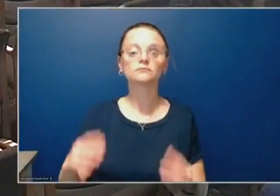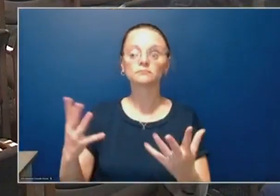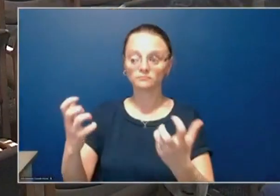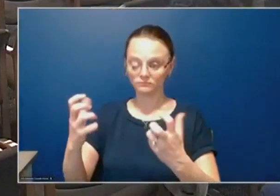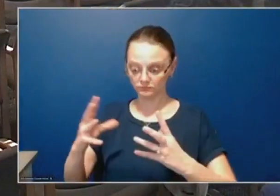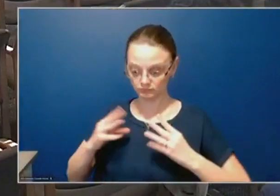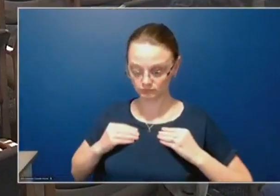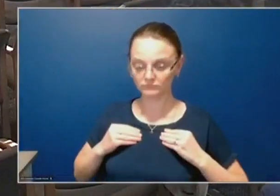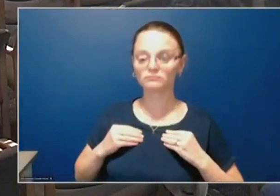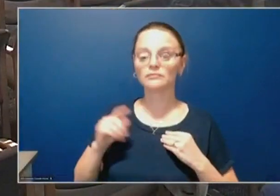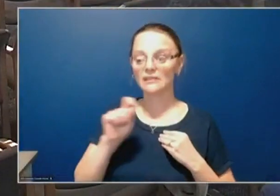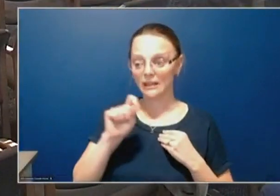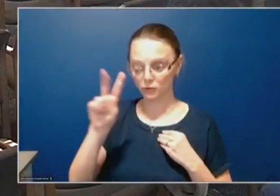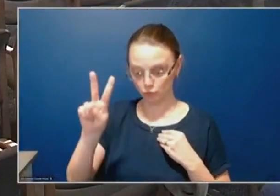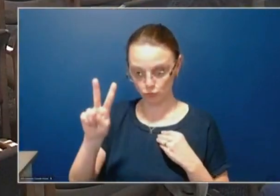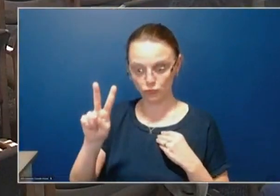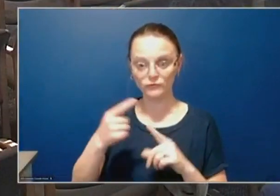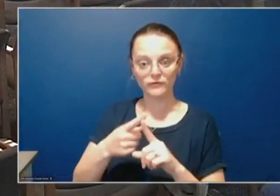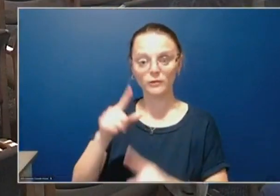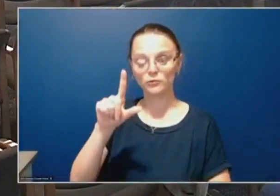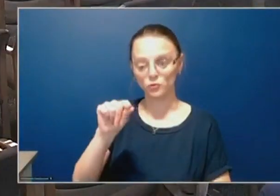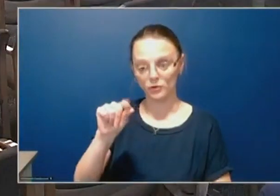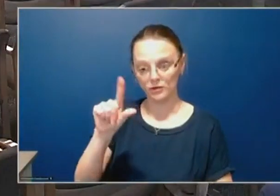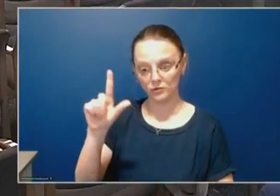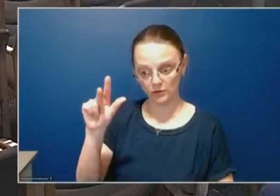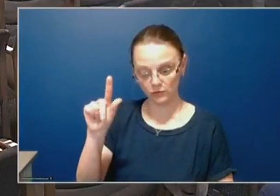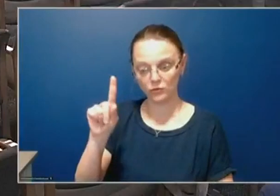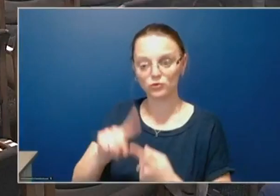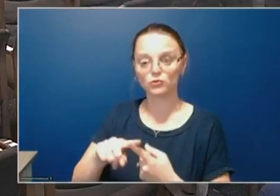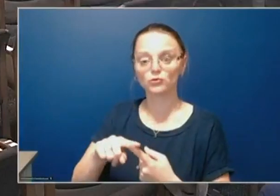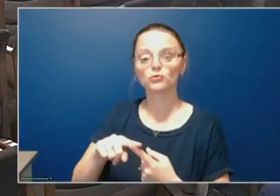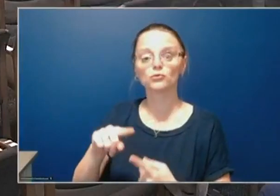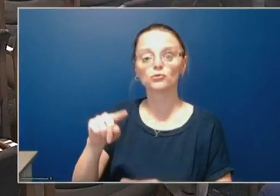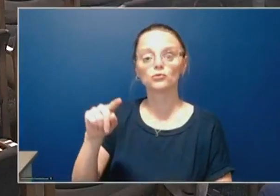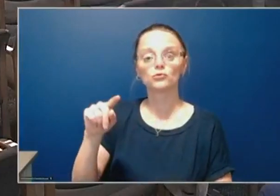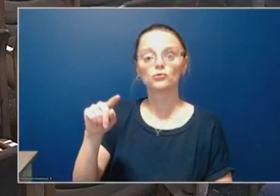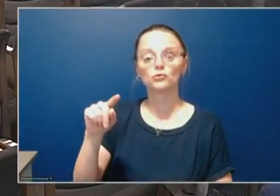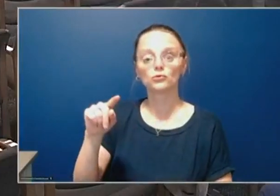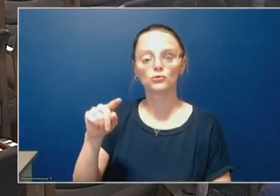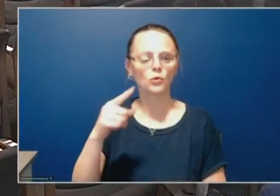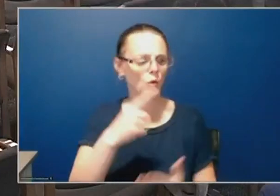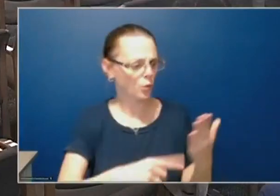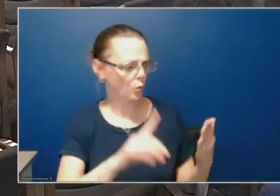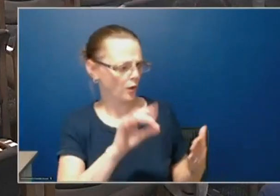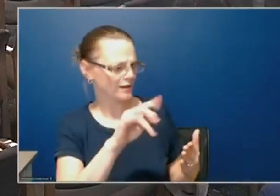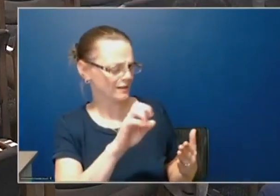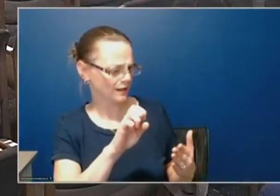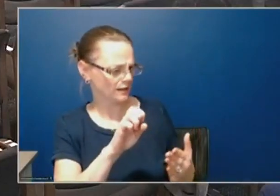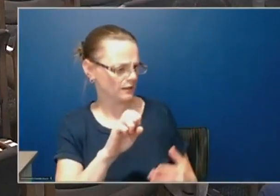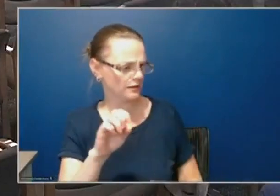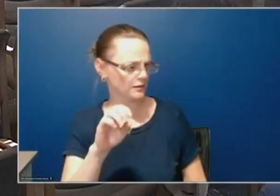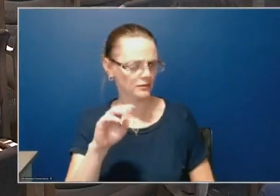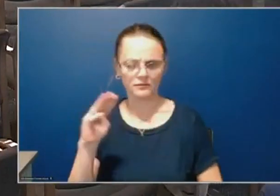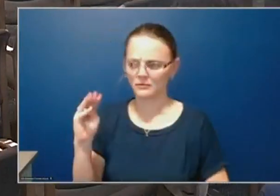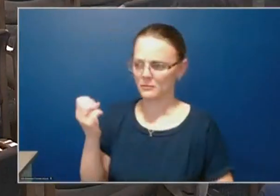March 31st, 2023 to House Bill 2002. What date was it? March 31st,